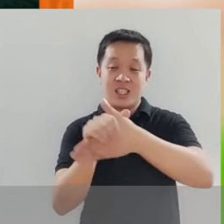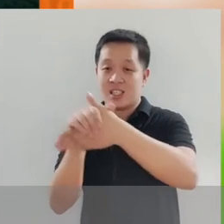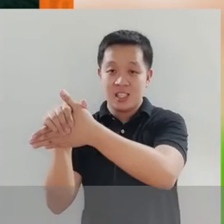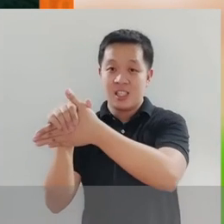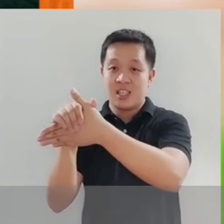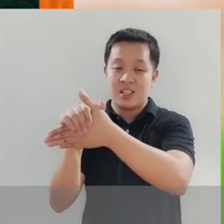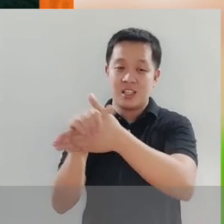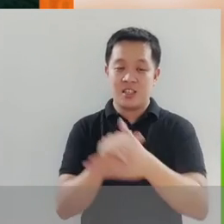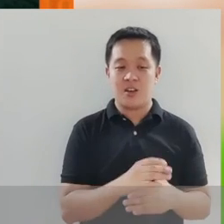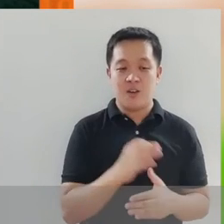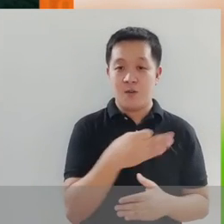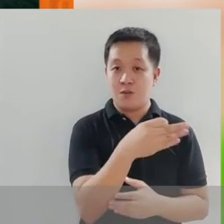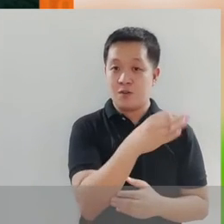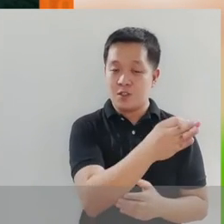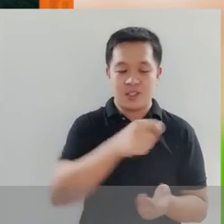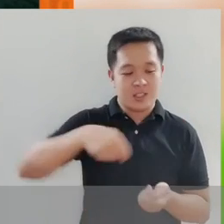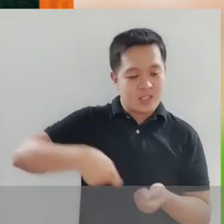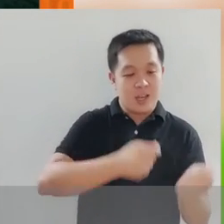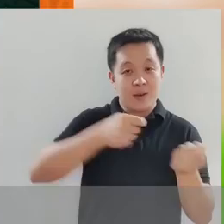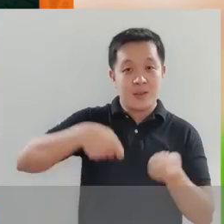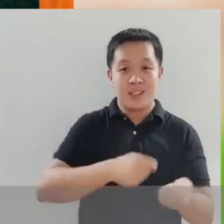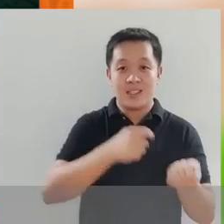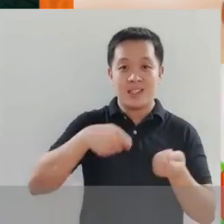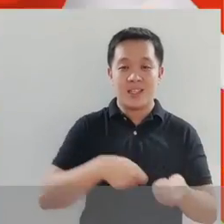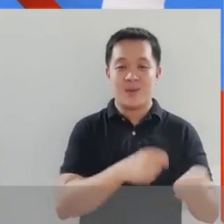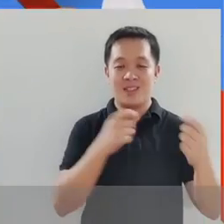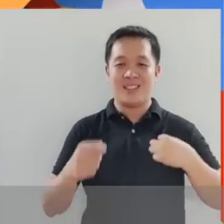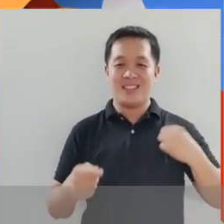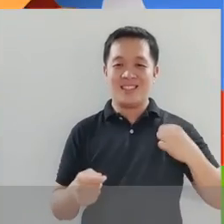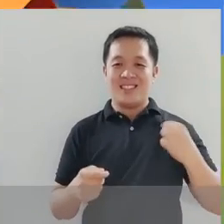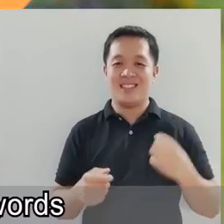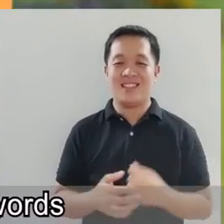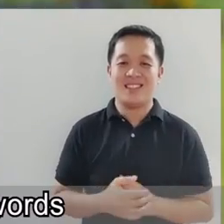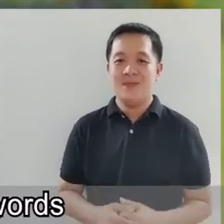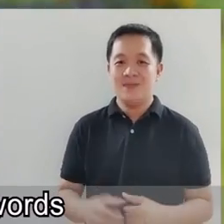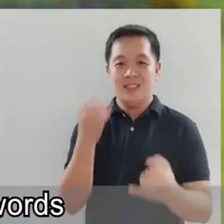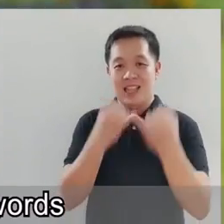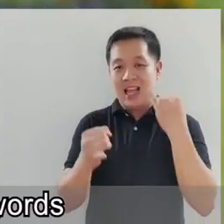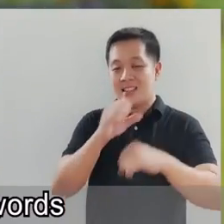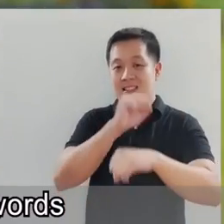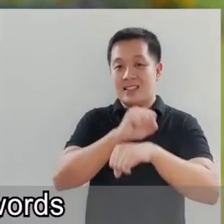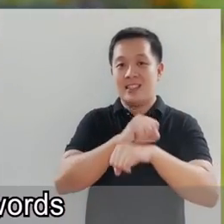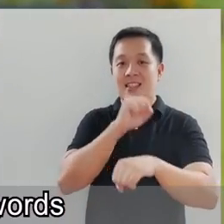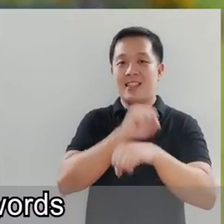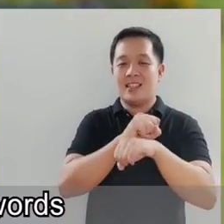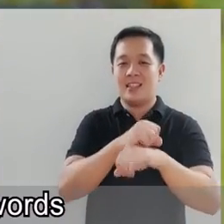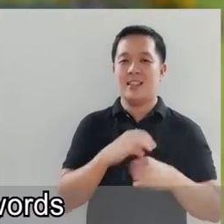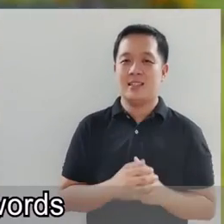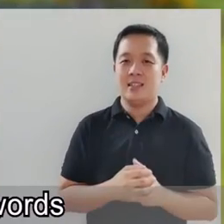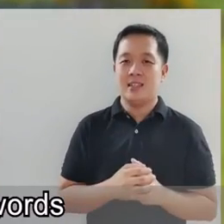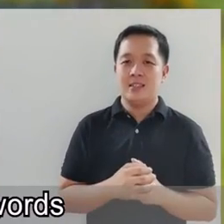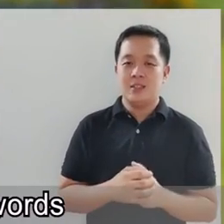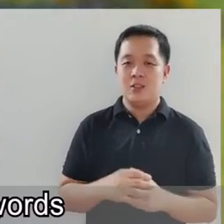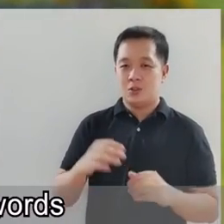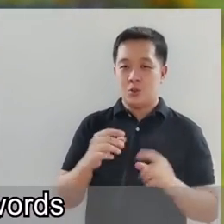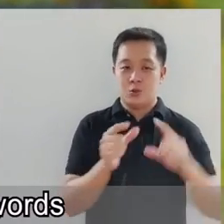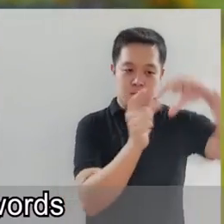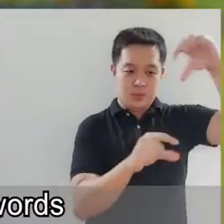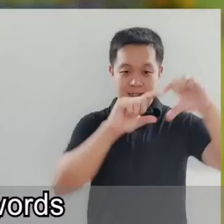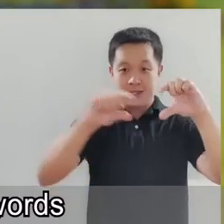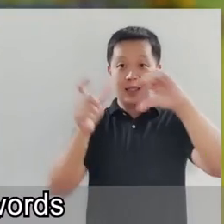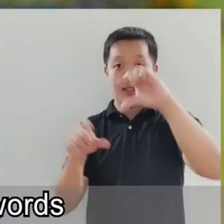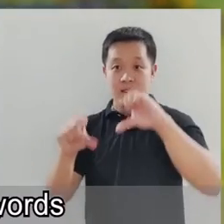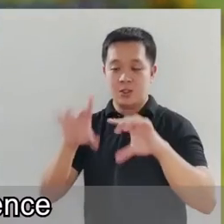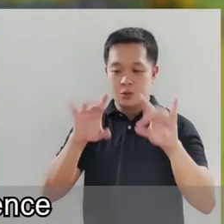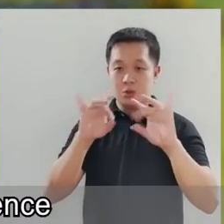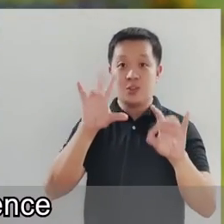fish, shovel, shirt. And as your final task, please choose at least